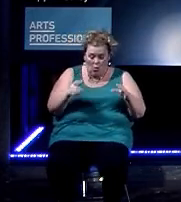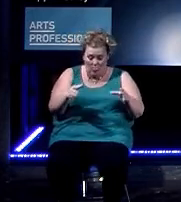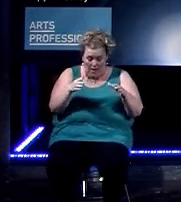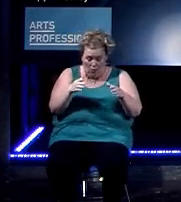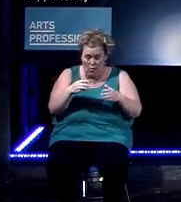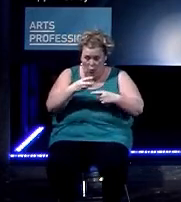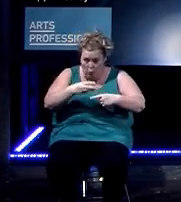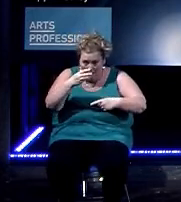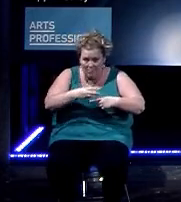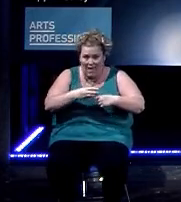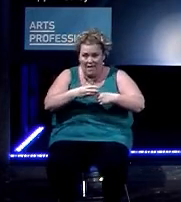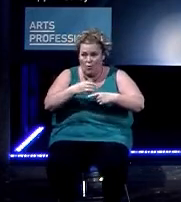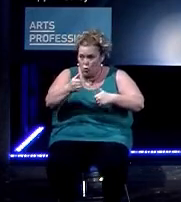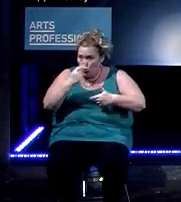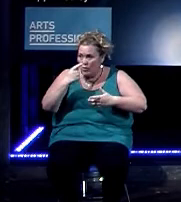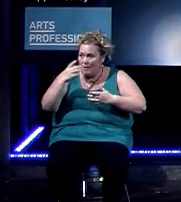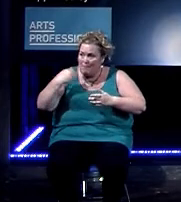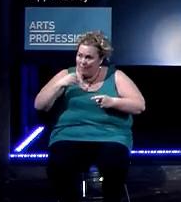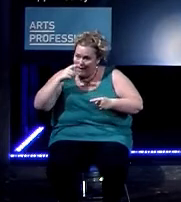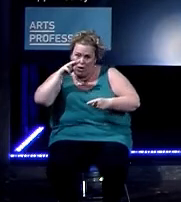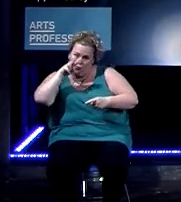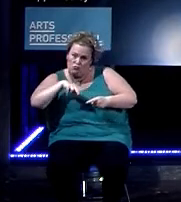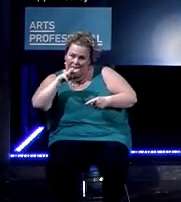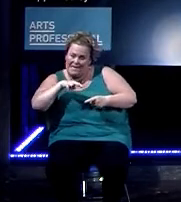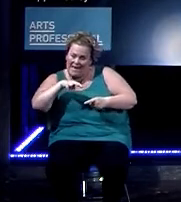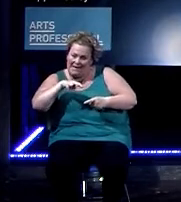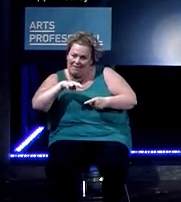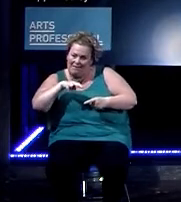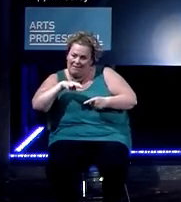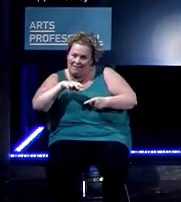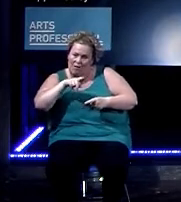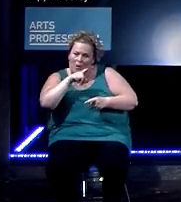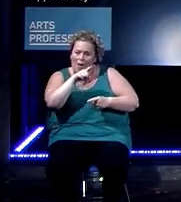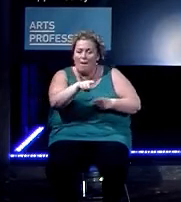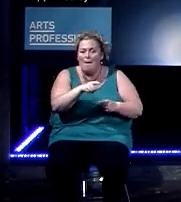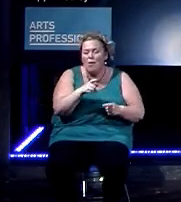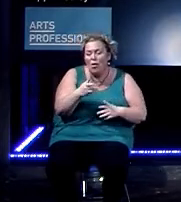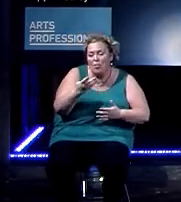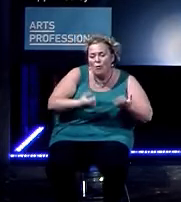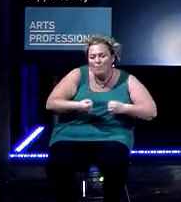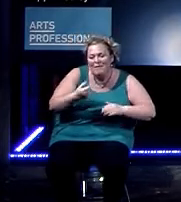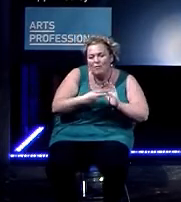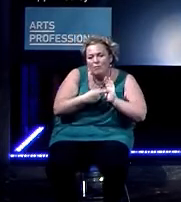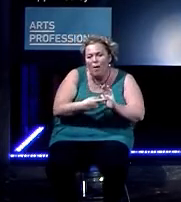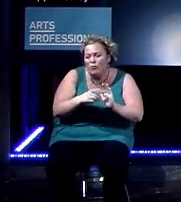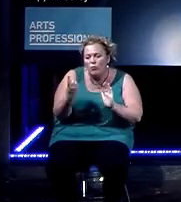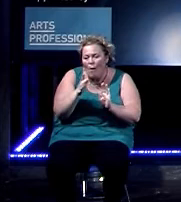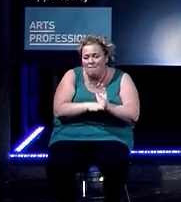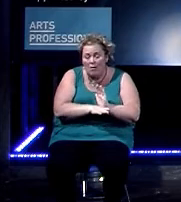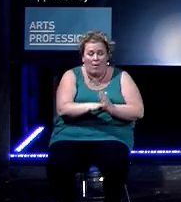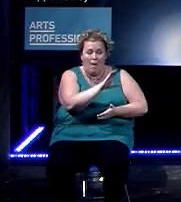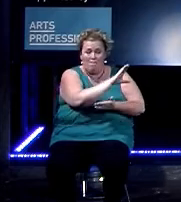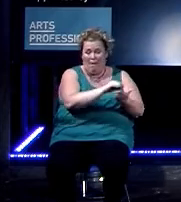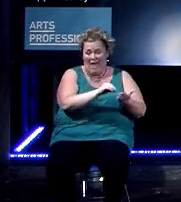with legitimate content, were all based on business models started by internet pirates a decade ago, which is pretty